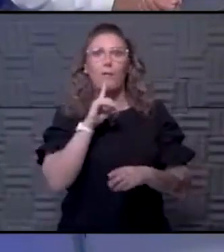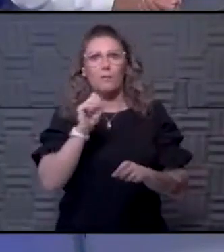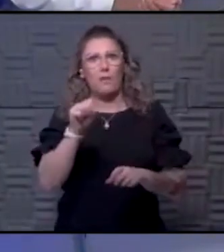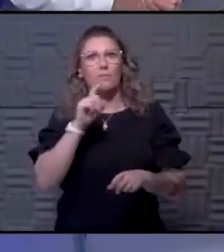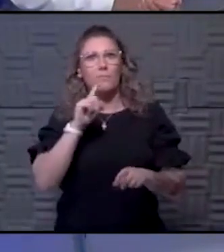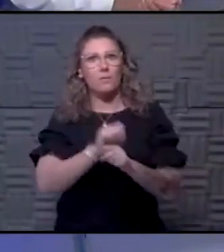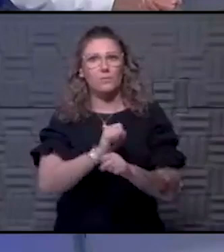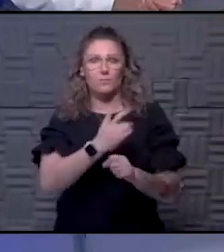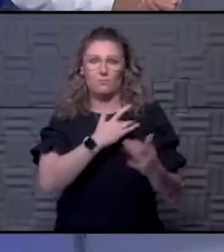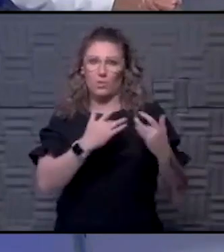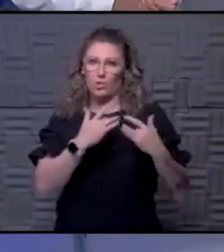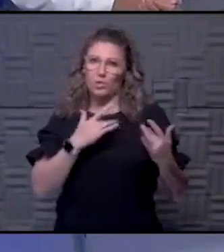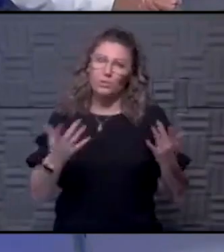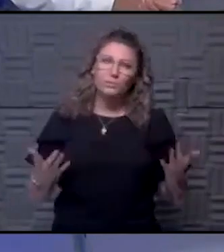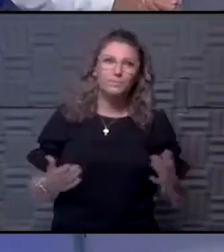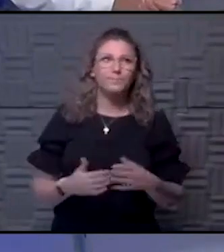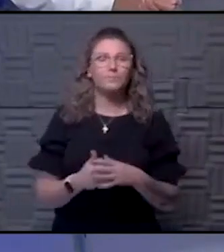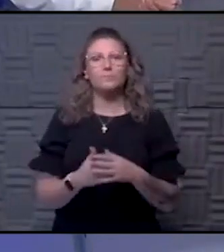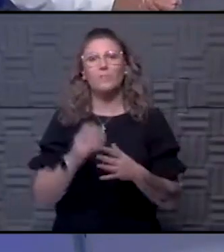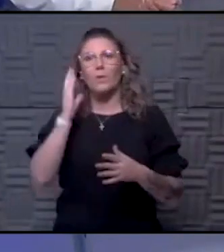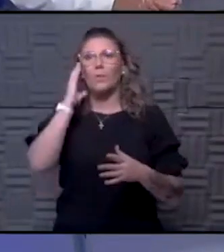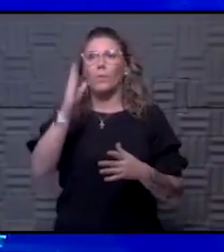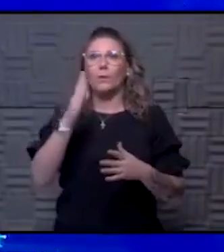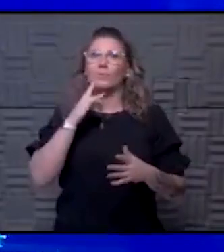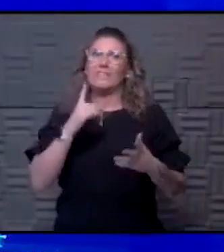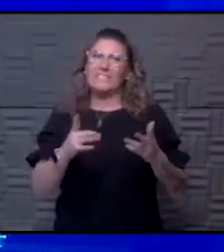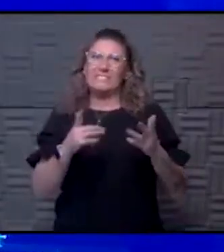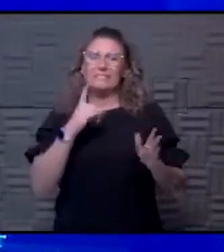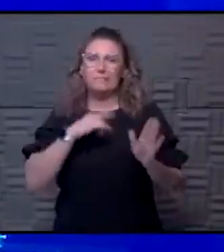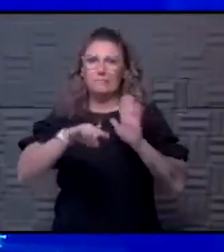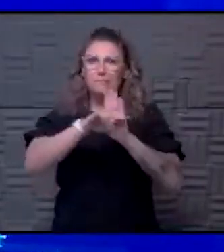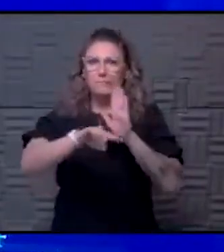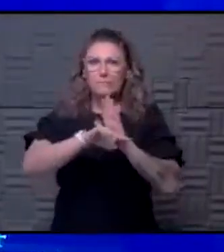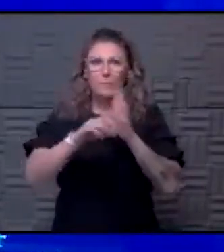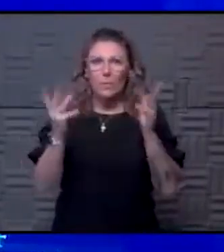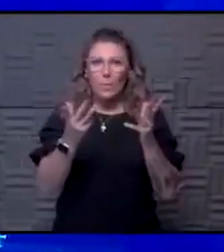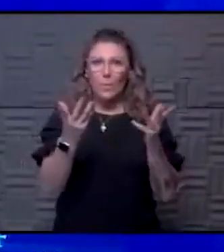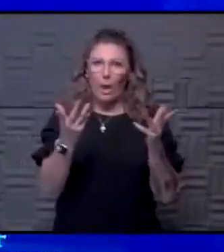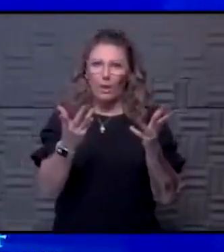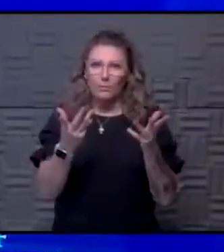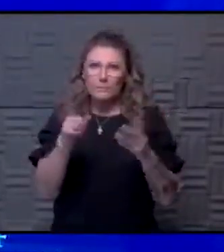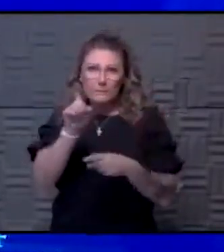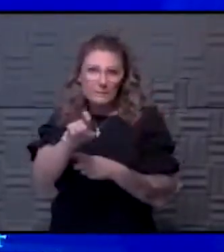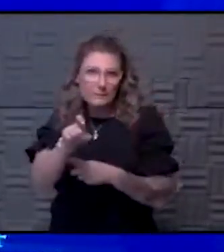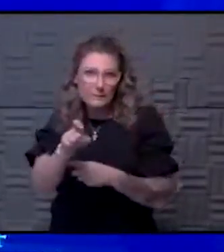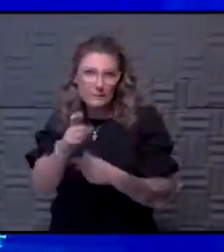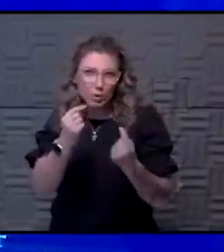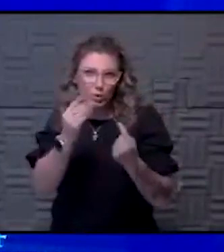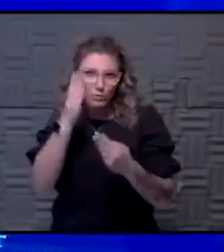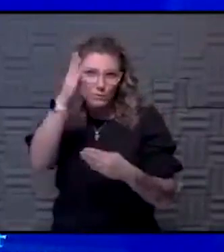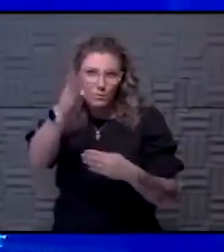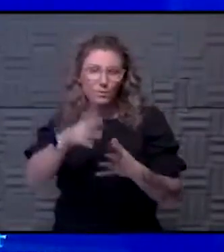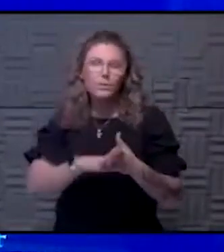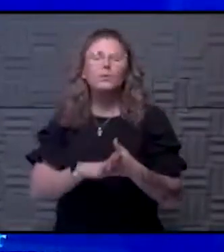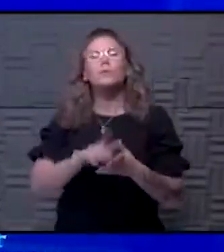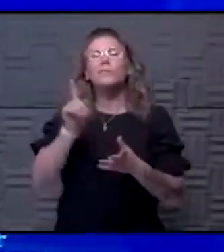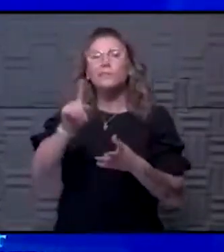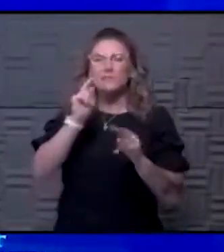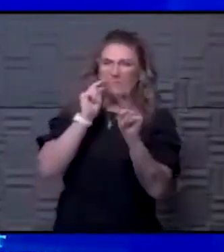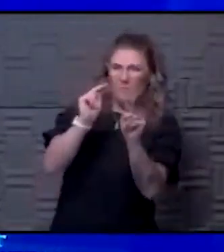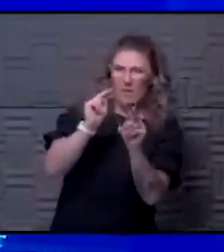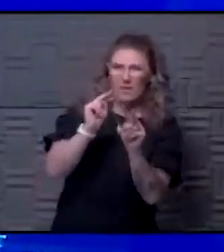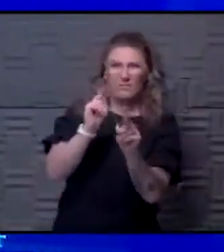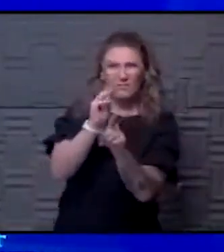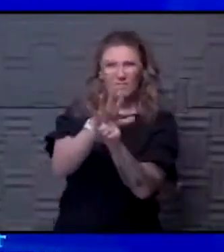I'm concerned this is going to be, a damper on what we need to do. And we'll have to watch that effect